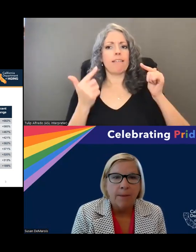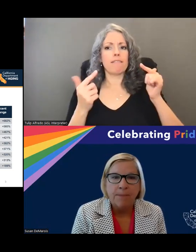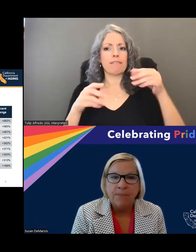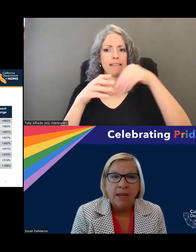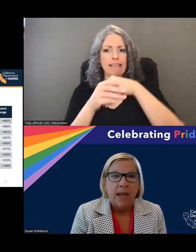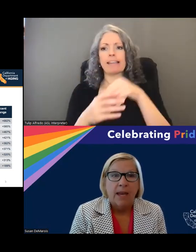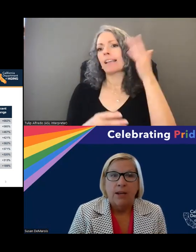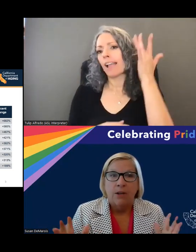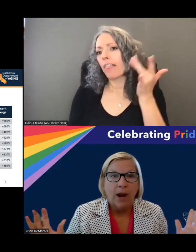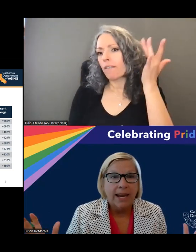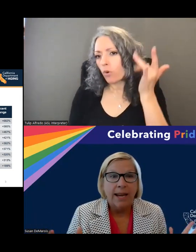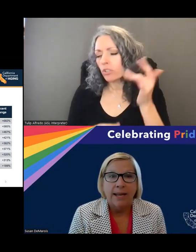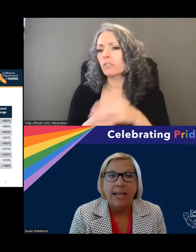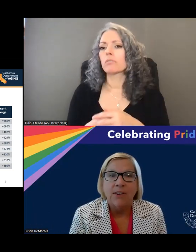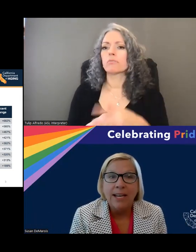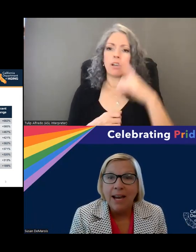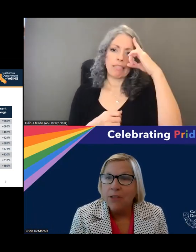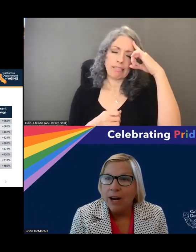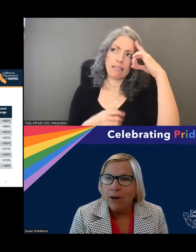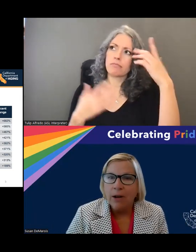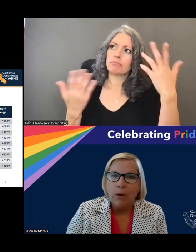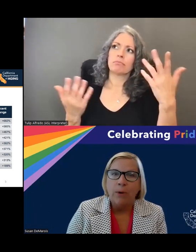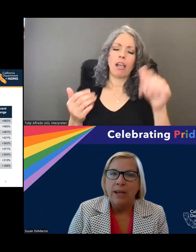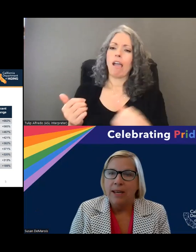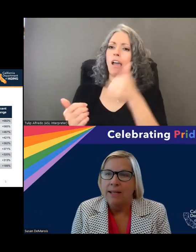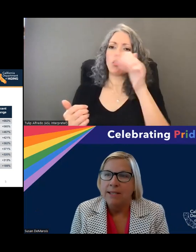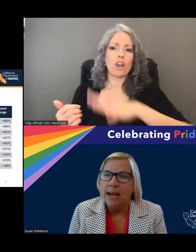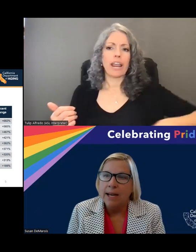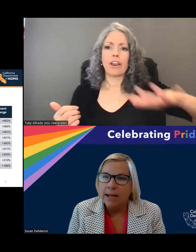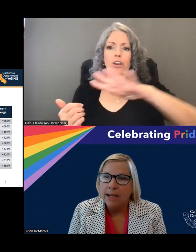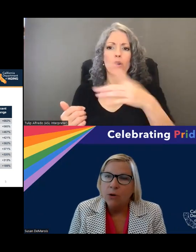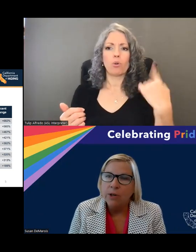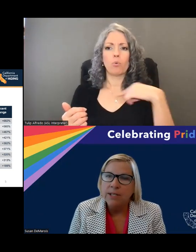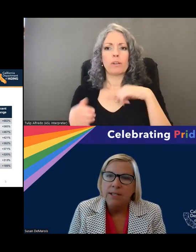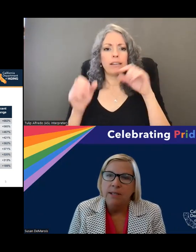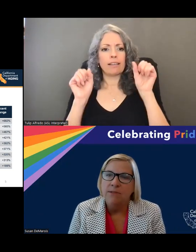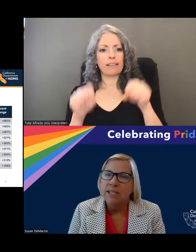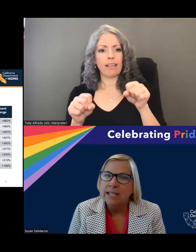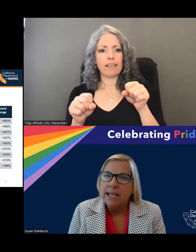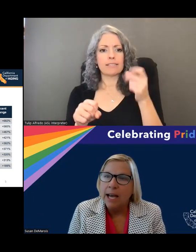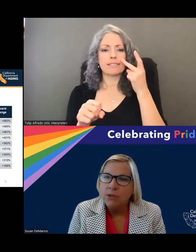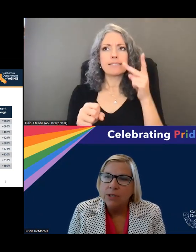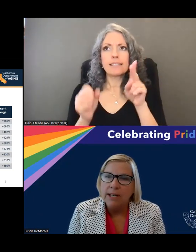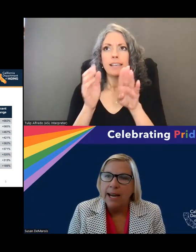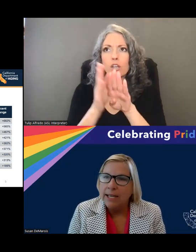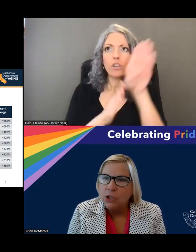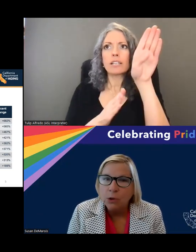think, I can't think of any other area where we can cite increases of